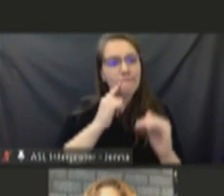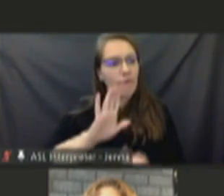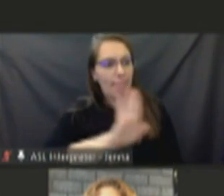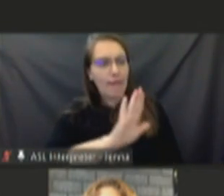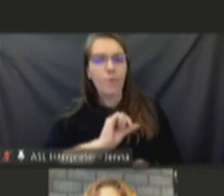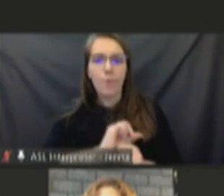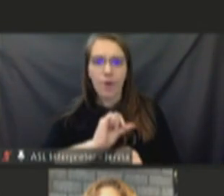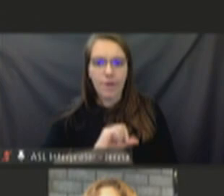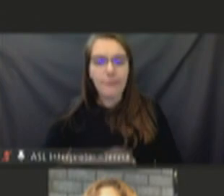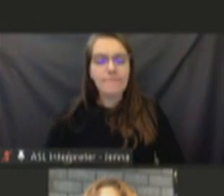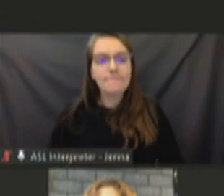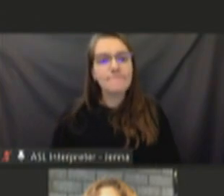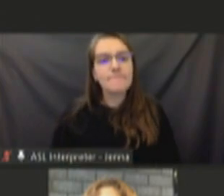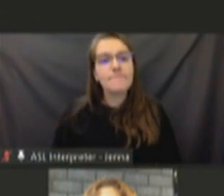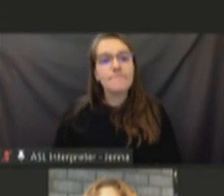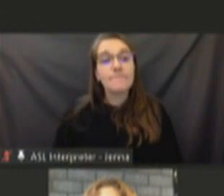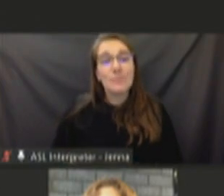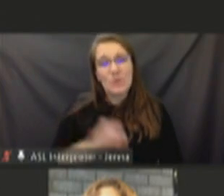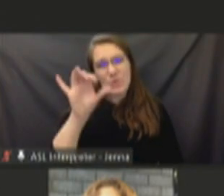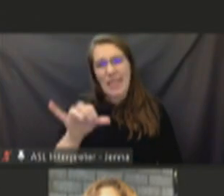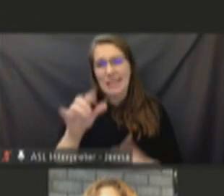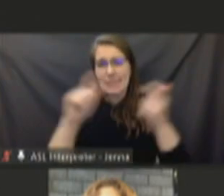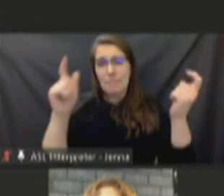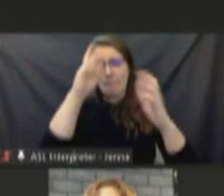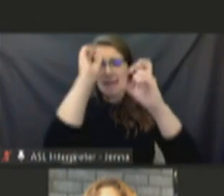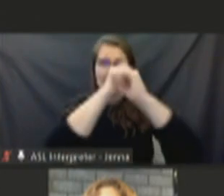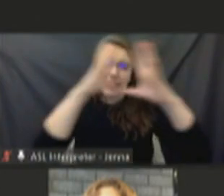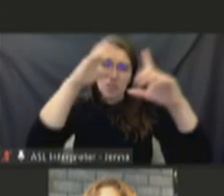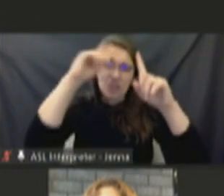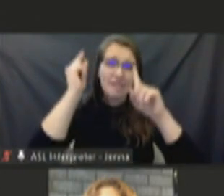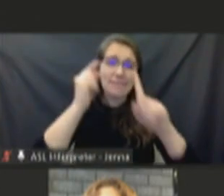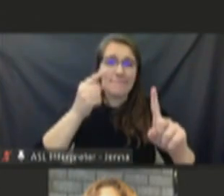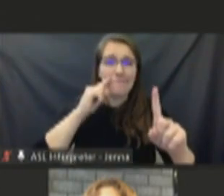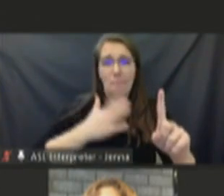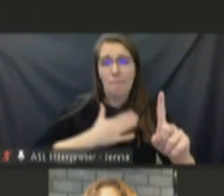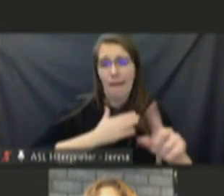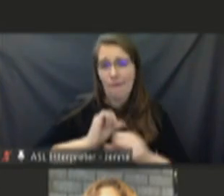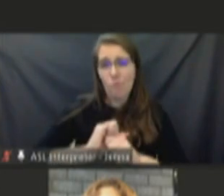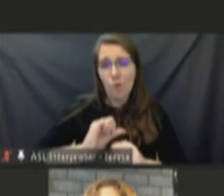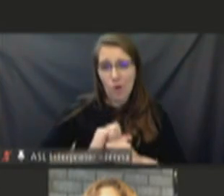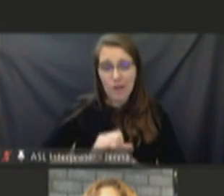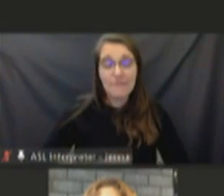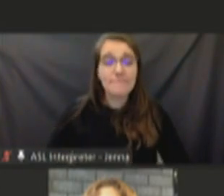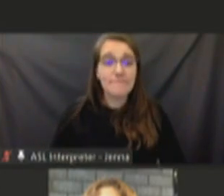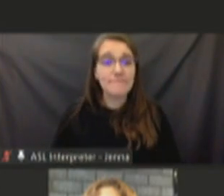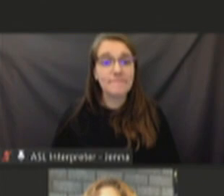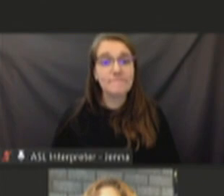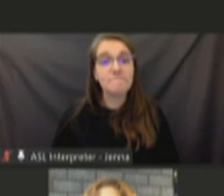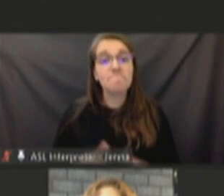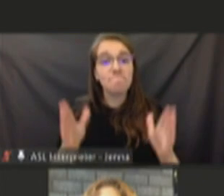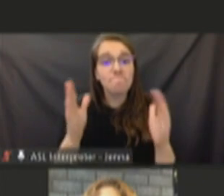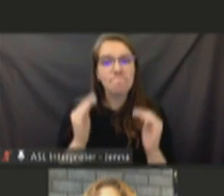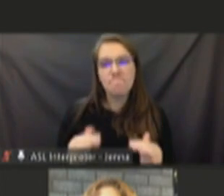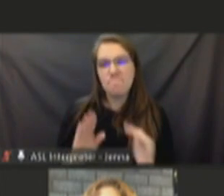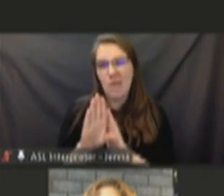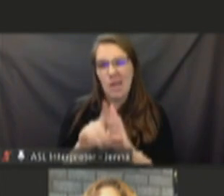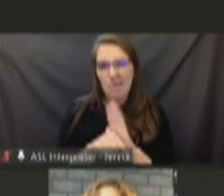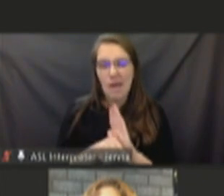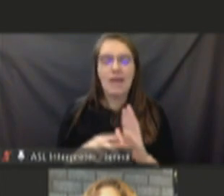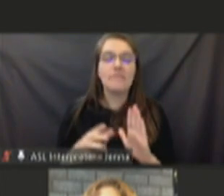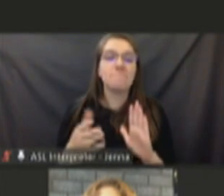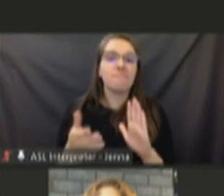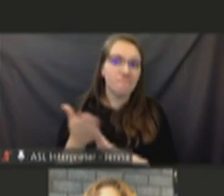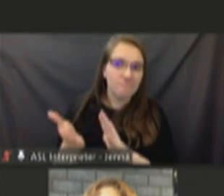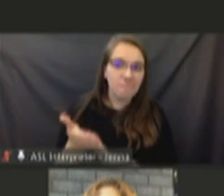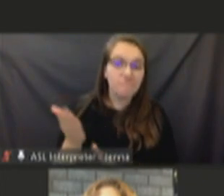And so that's the bigger vision and what I'm grounding myself in. But for some background on just the administrative side of things, we've actually never had